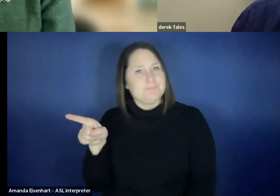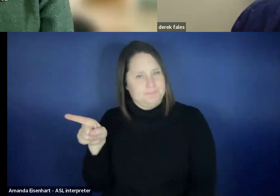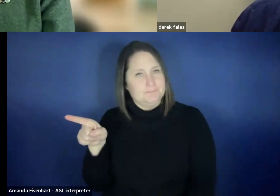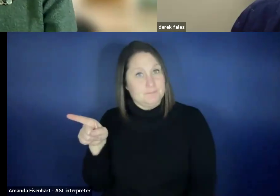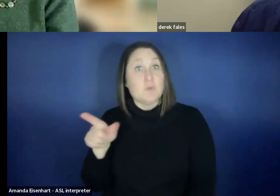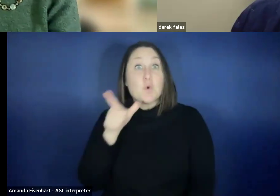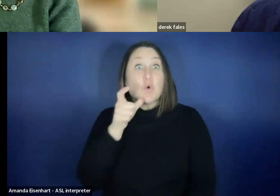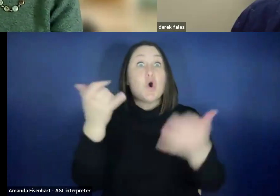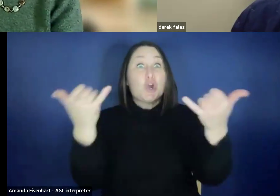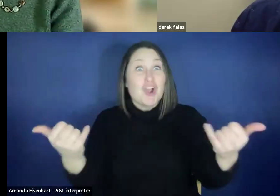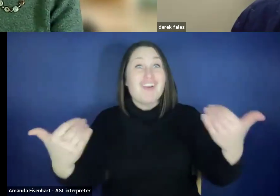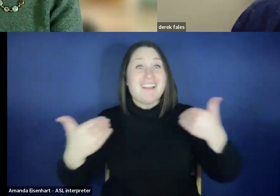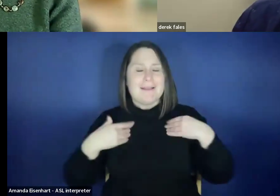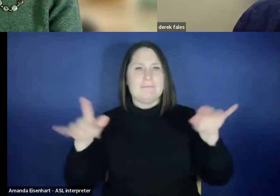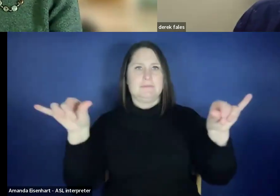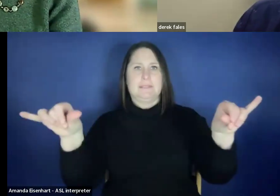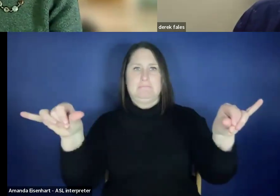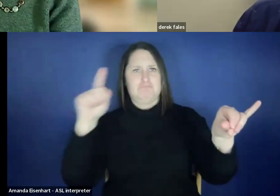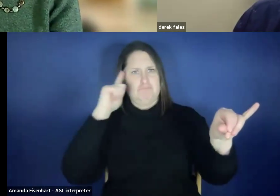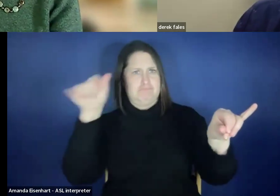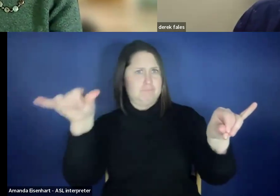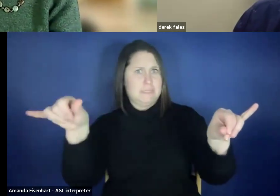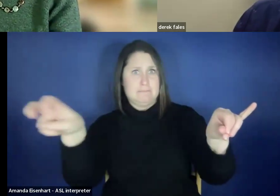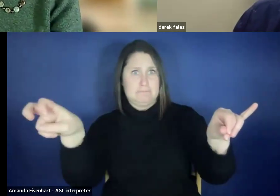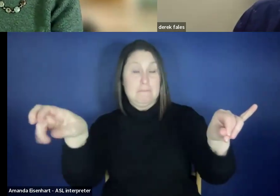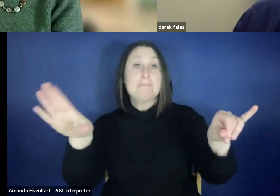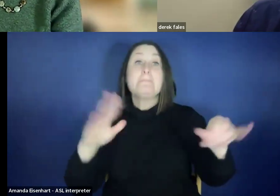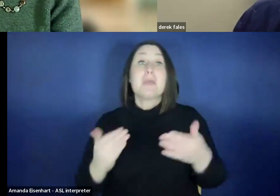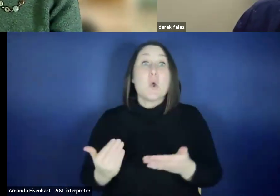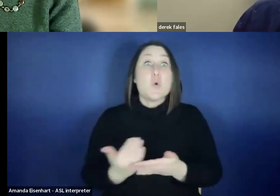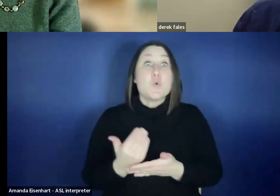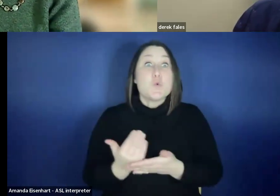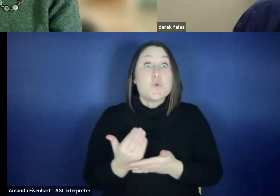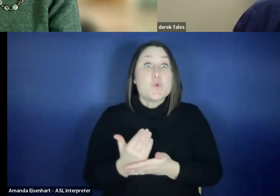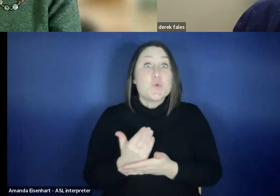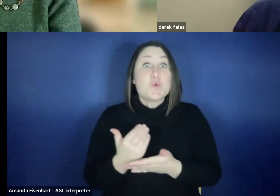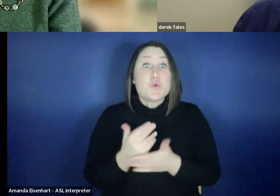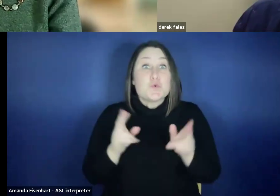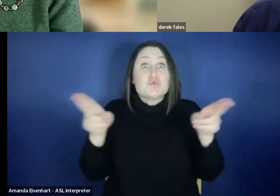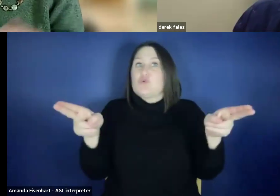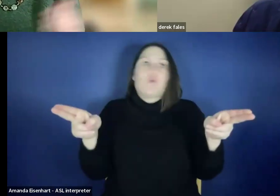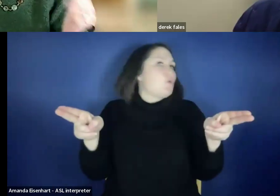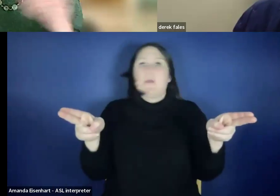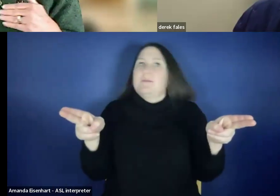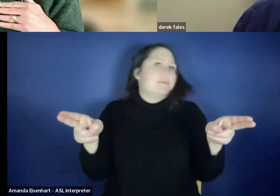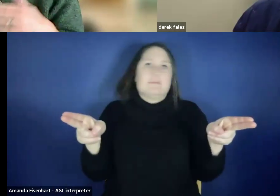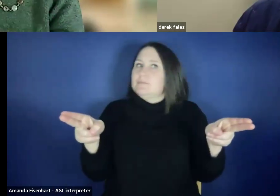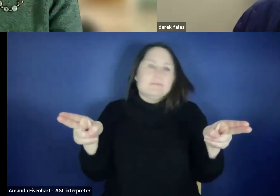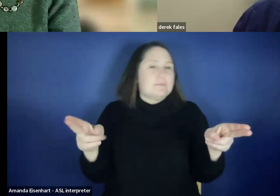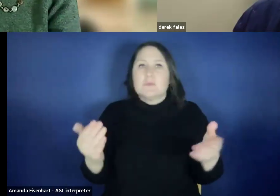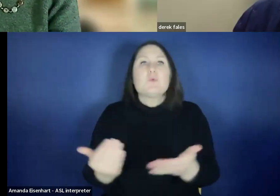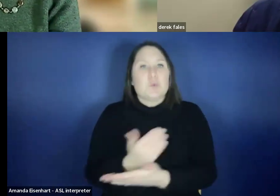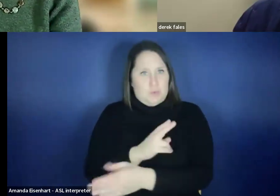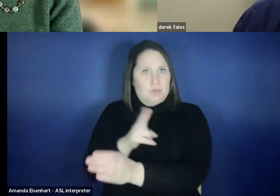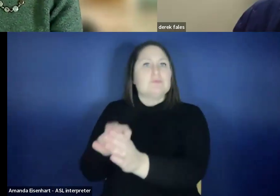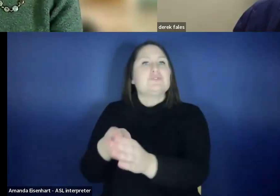And I want to be clear, we've said from the beginning that even though we're closing 21 and 29 to new folks coming into